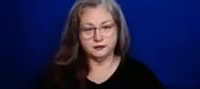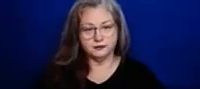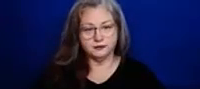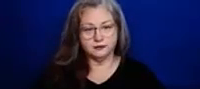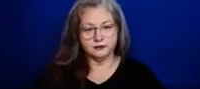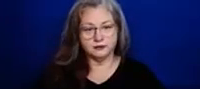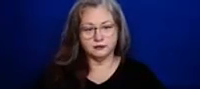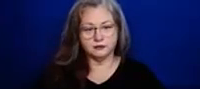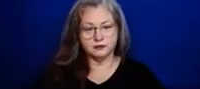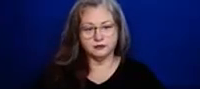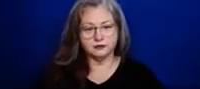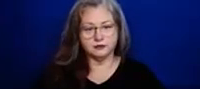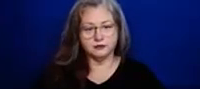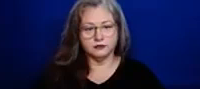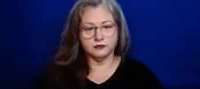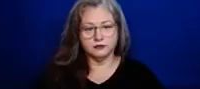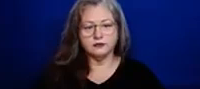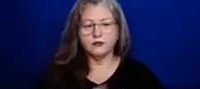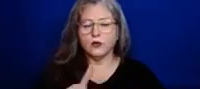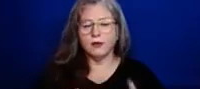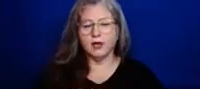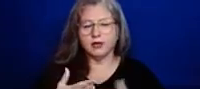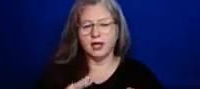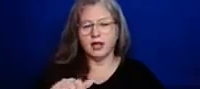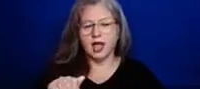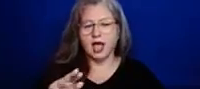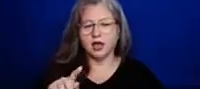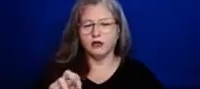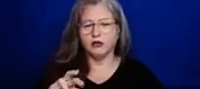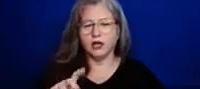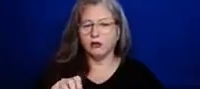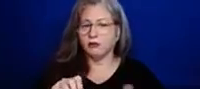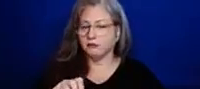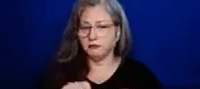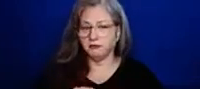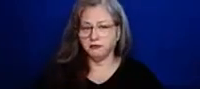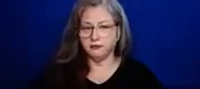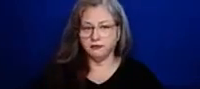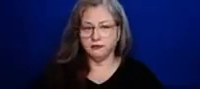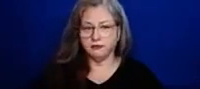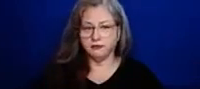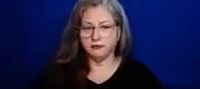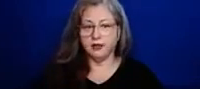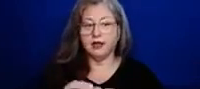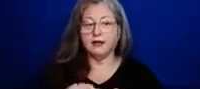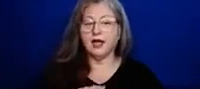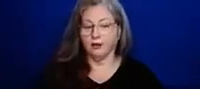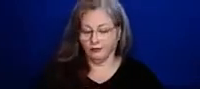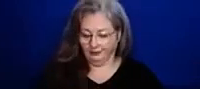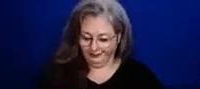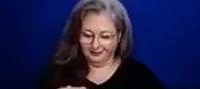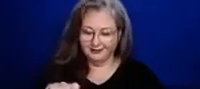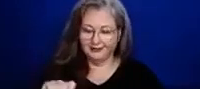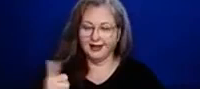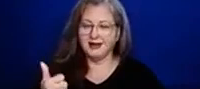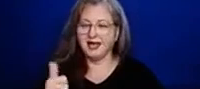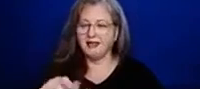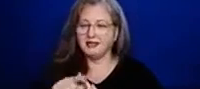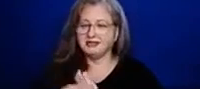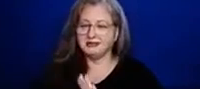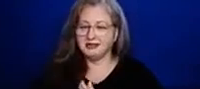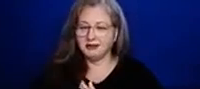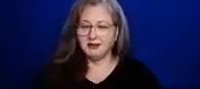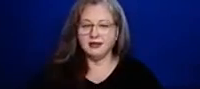Okay. What about the autorretrato? That was also was an